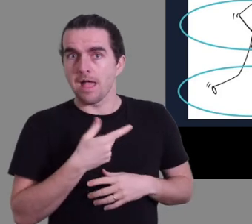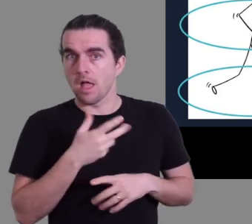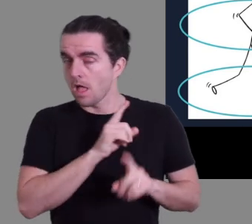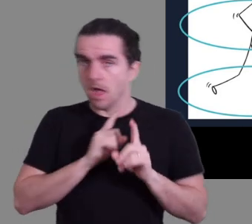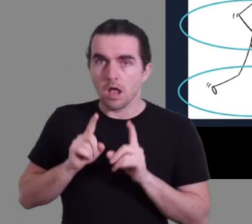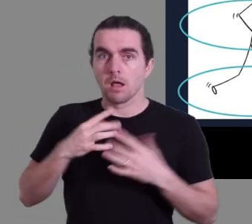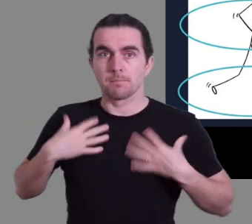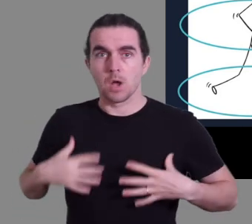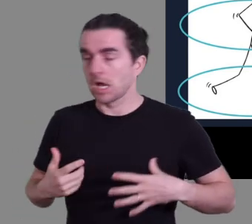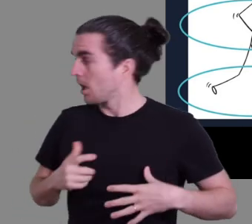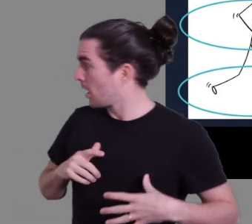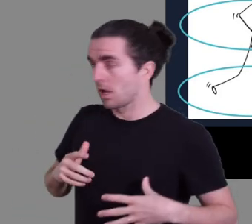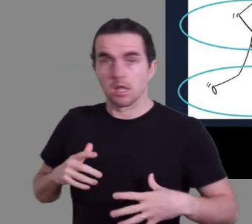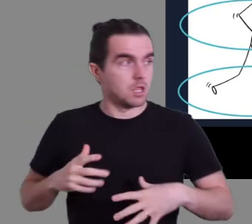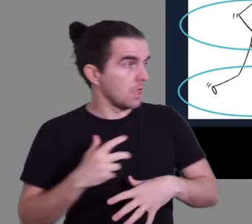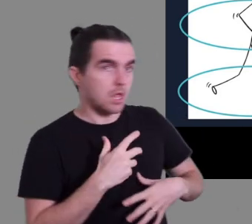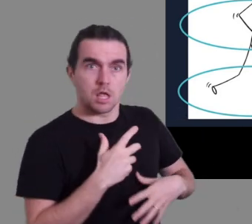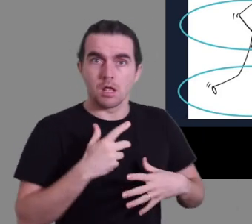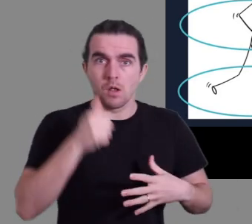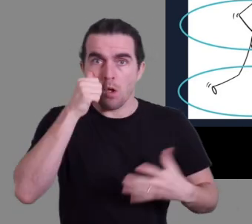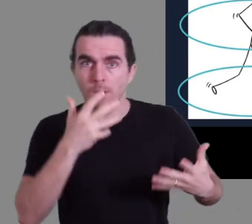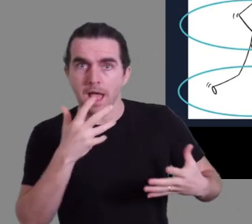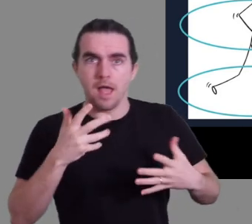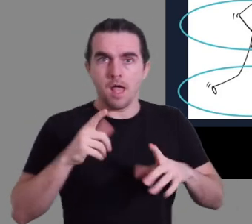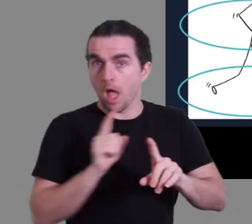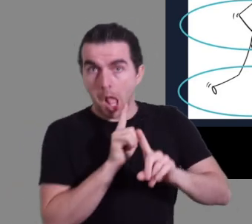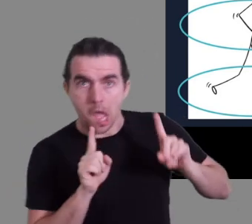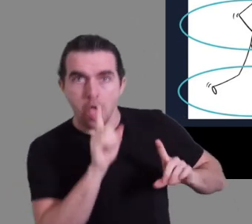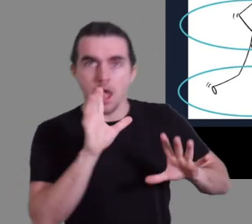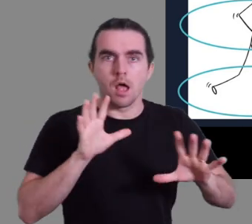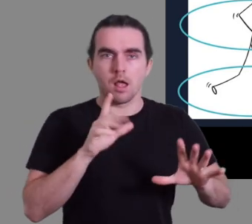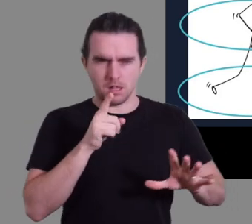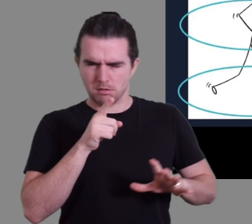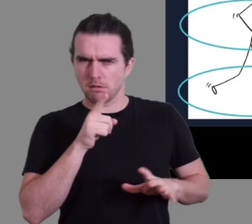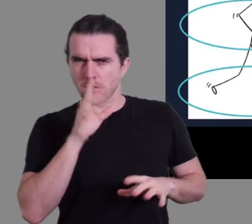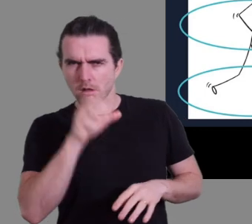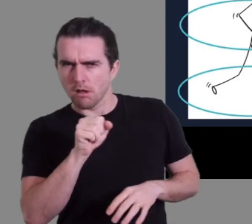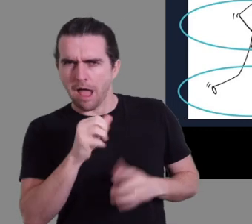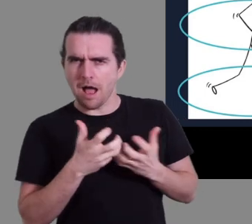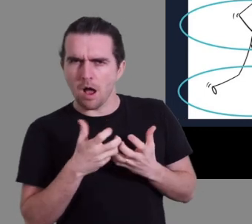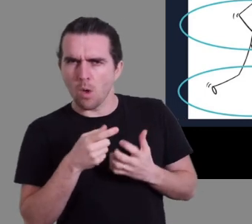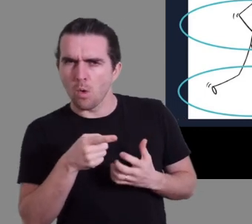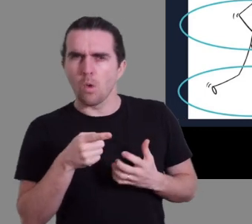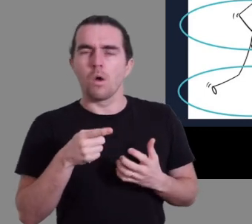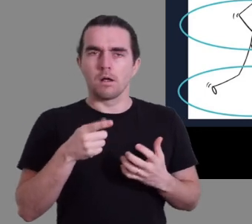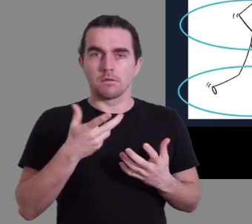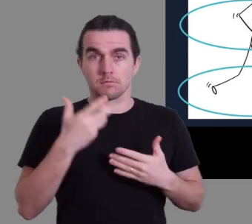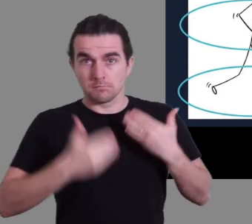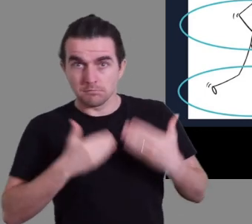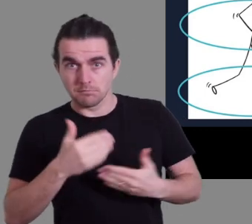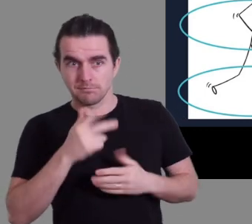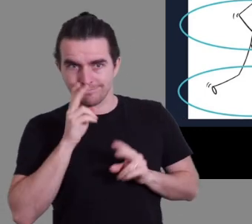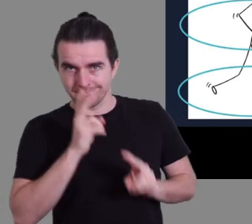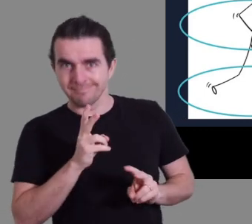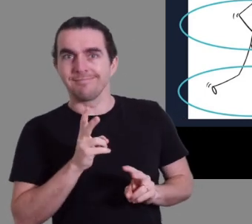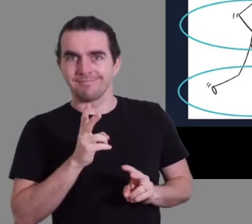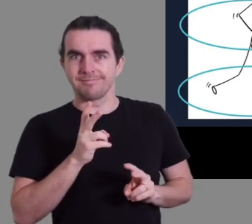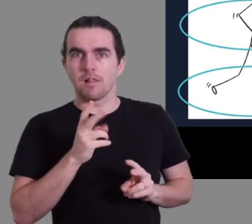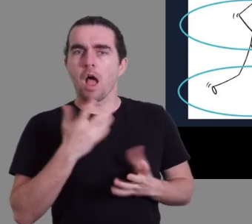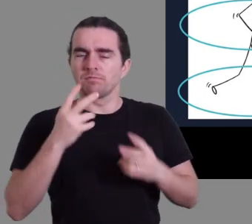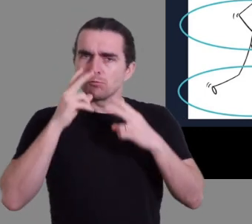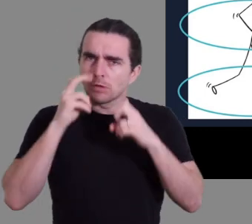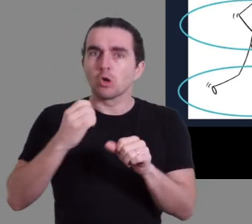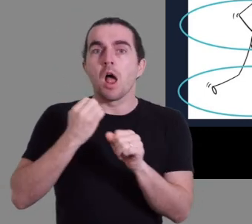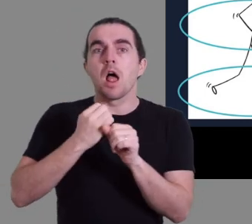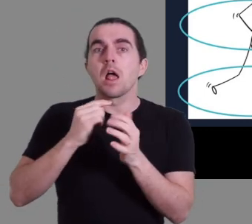where the body's going to follow, because they perceive the action they need to take next. But in doing that, there's been